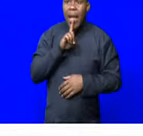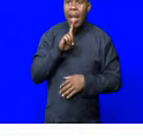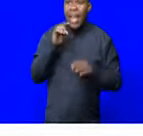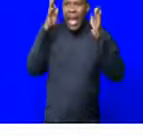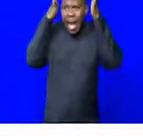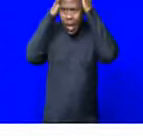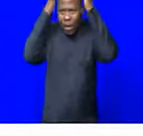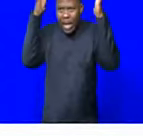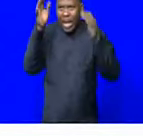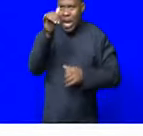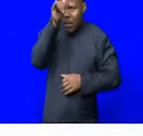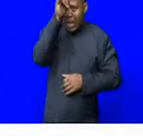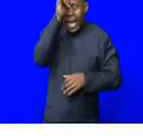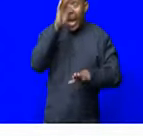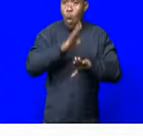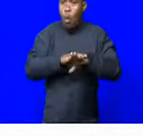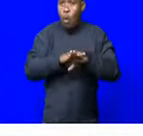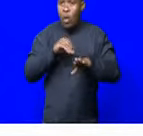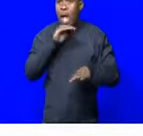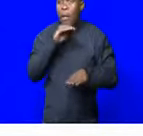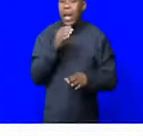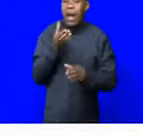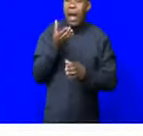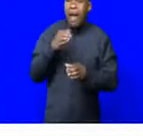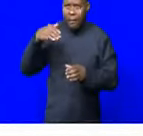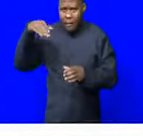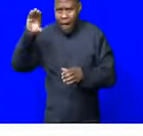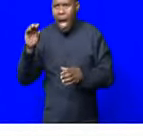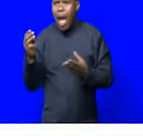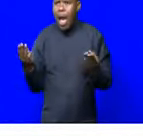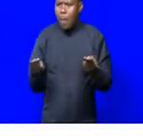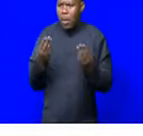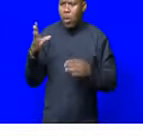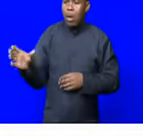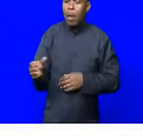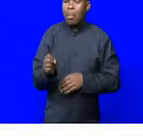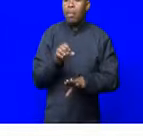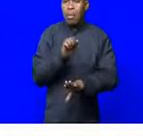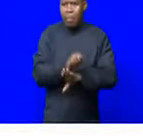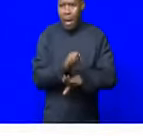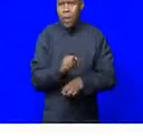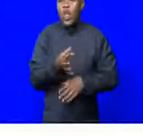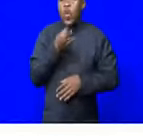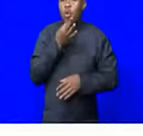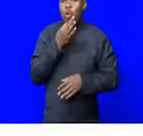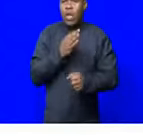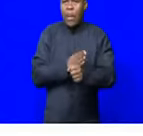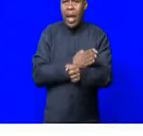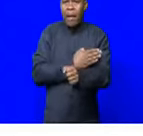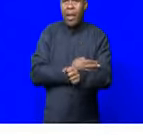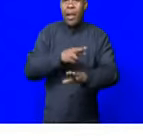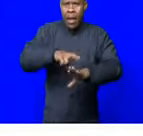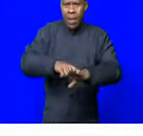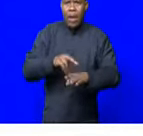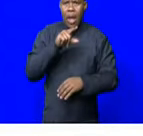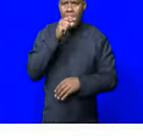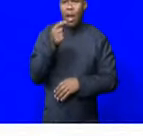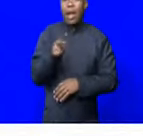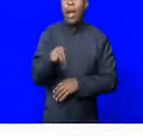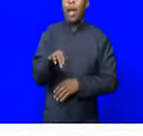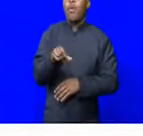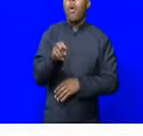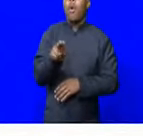solo sisawalandza ngaphandle kwelivela kangwane. The youth beneficiary representative Welile Nyoni says Young